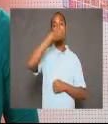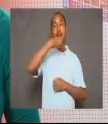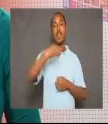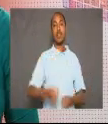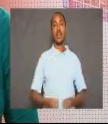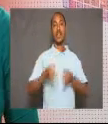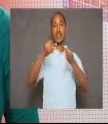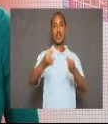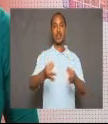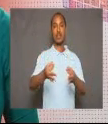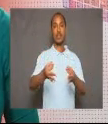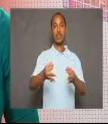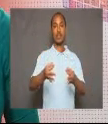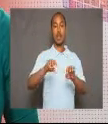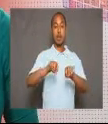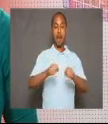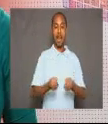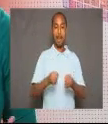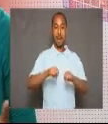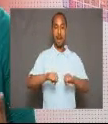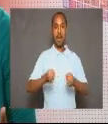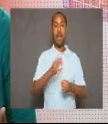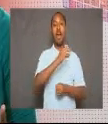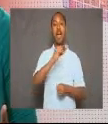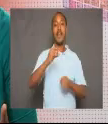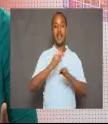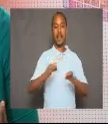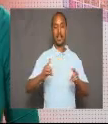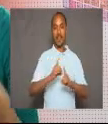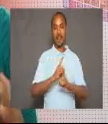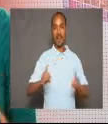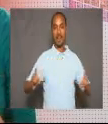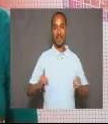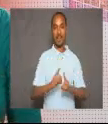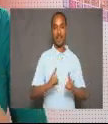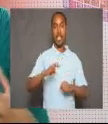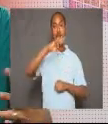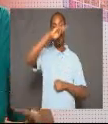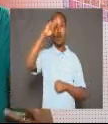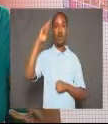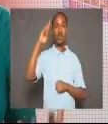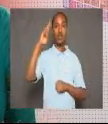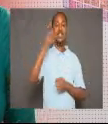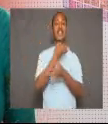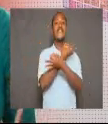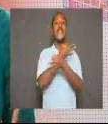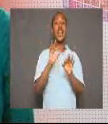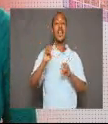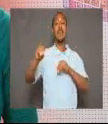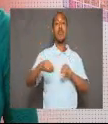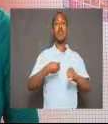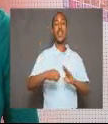conductive, malleable, and ductile because of their freely